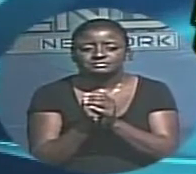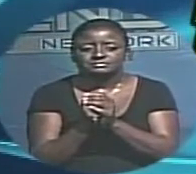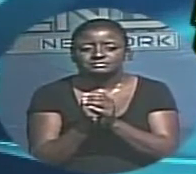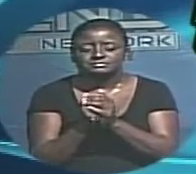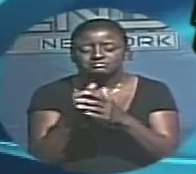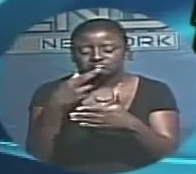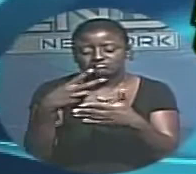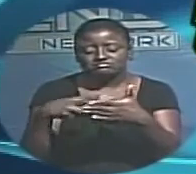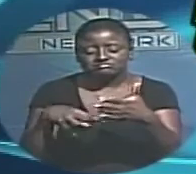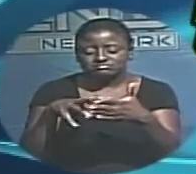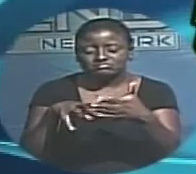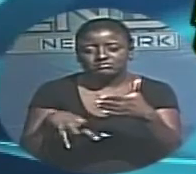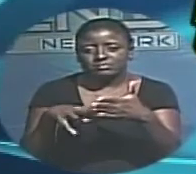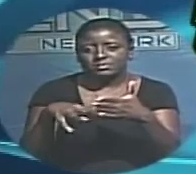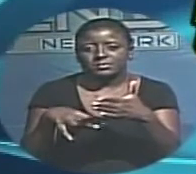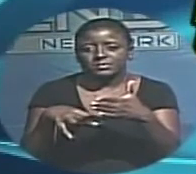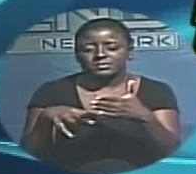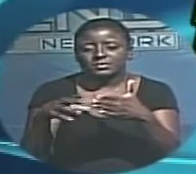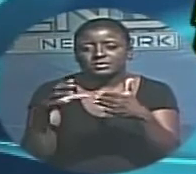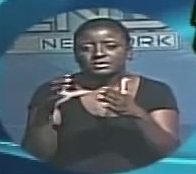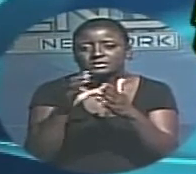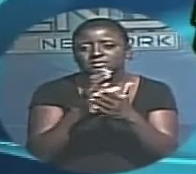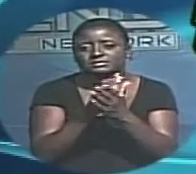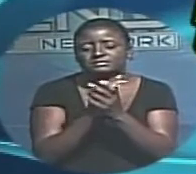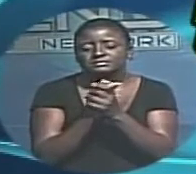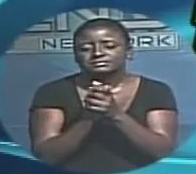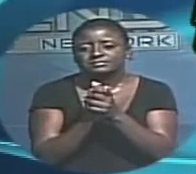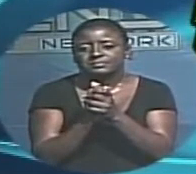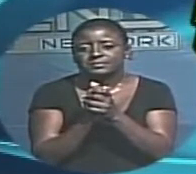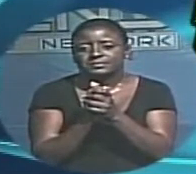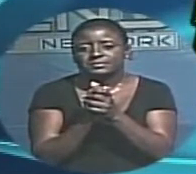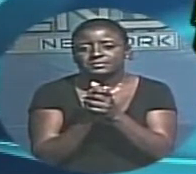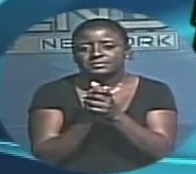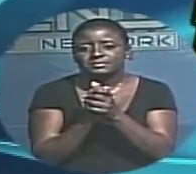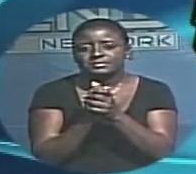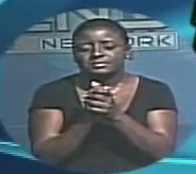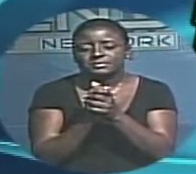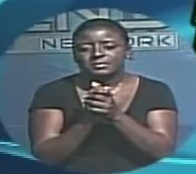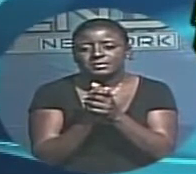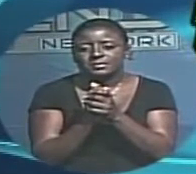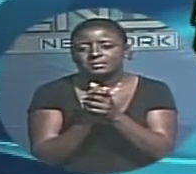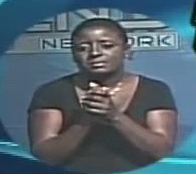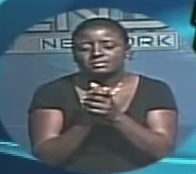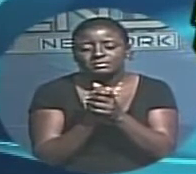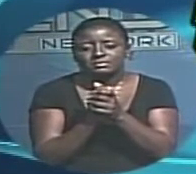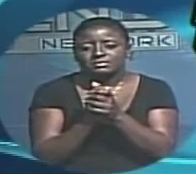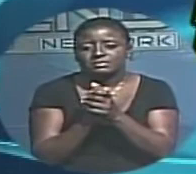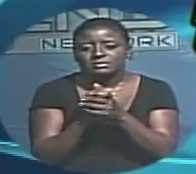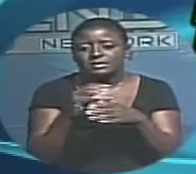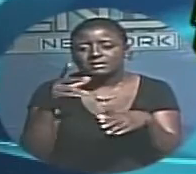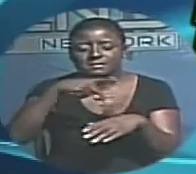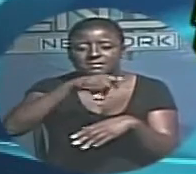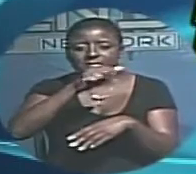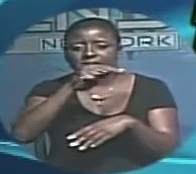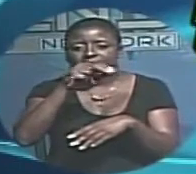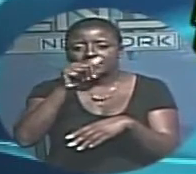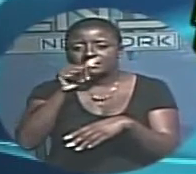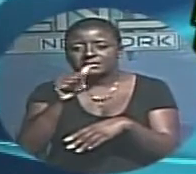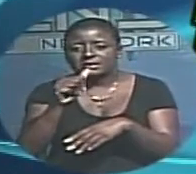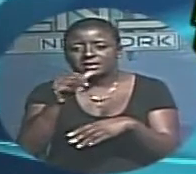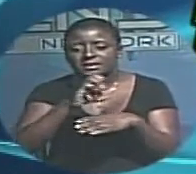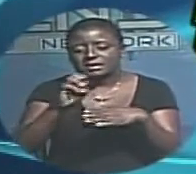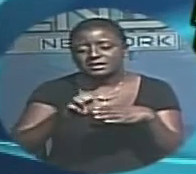minutes with Panama up 57-51. Panama took off 73-58 after a 10-0 rally that ended with a free throw by